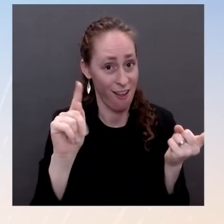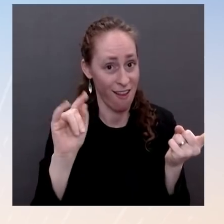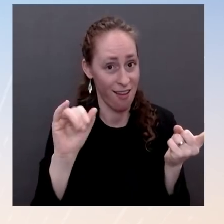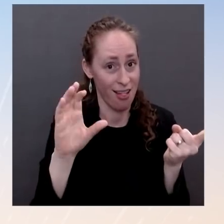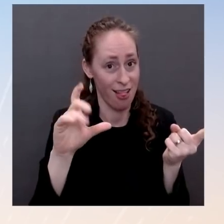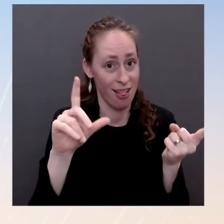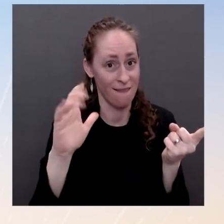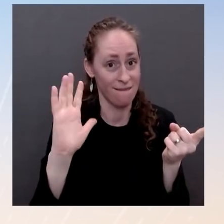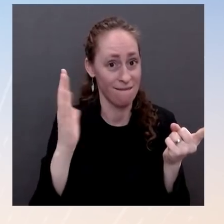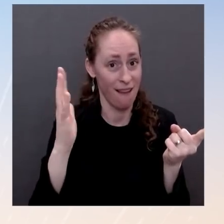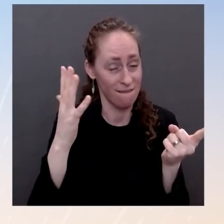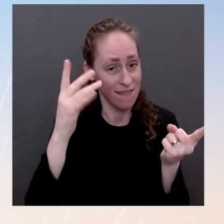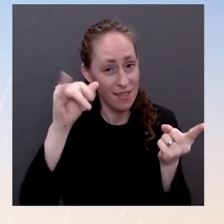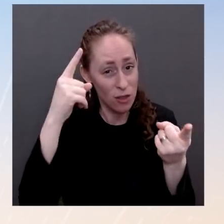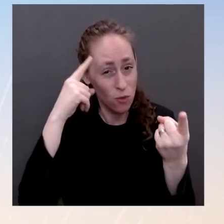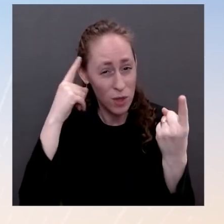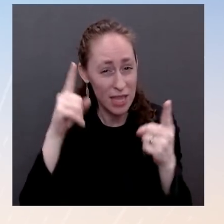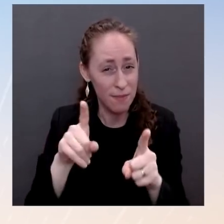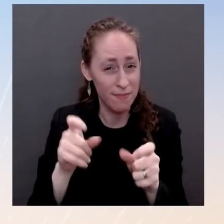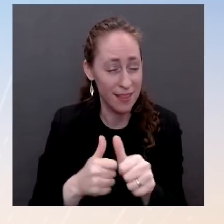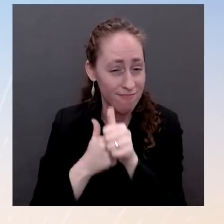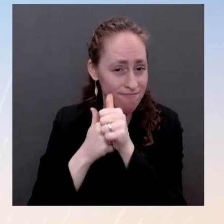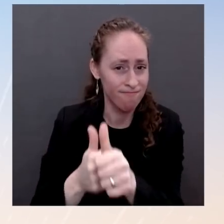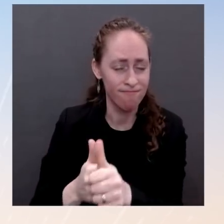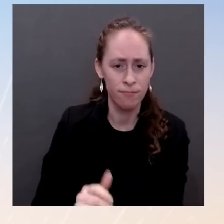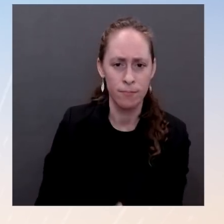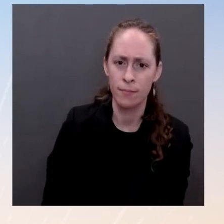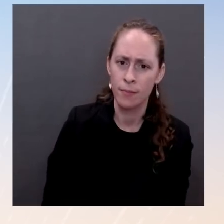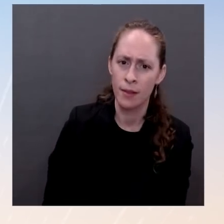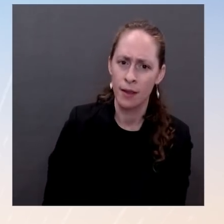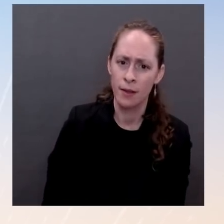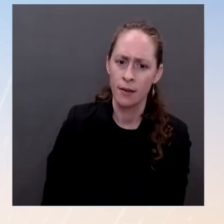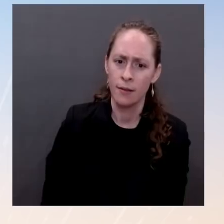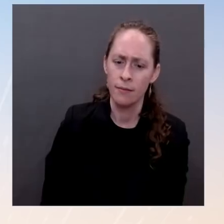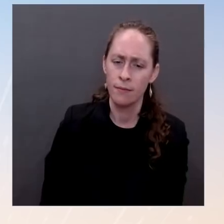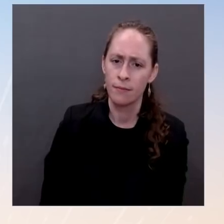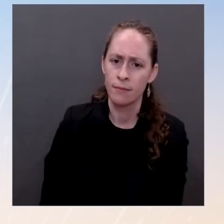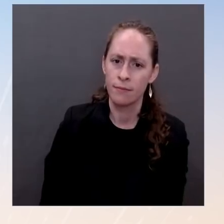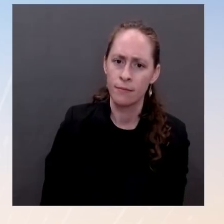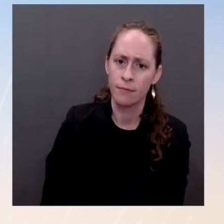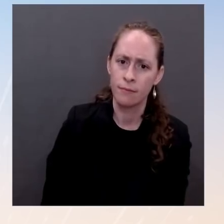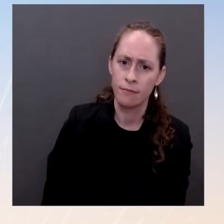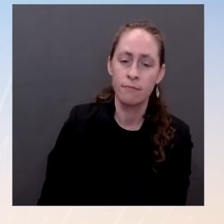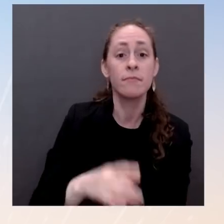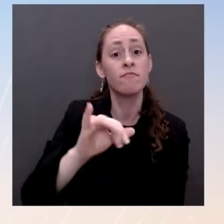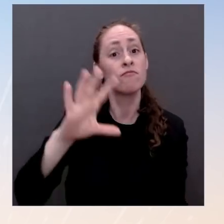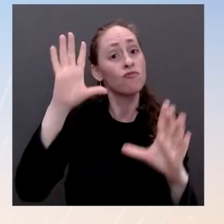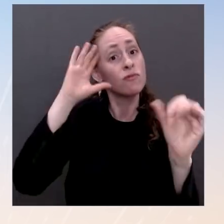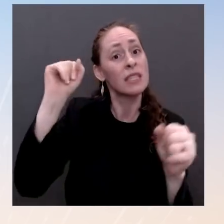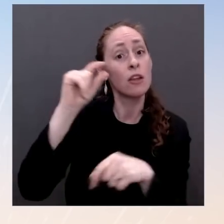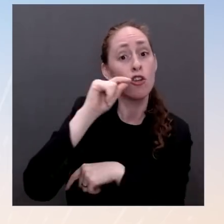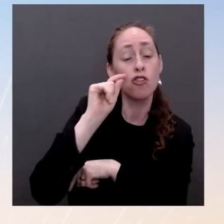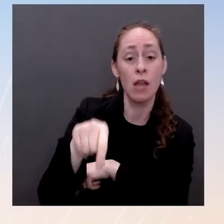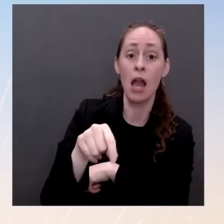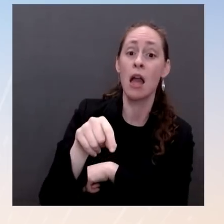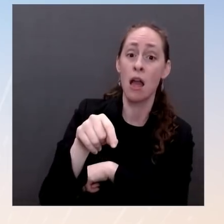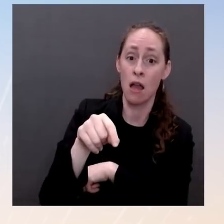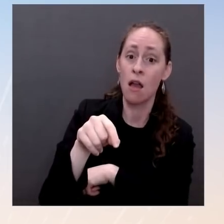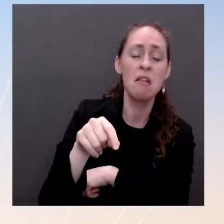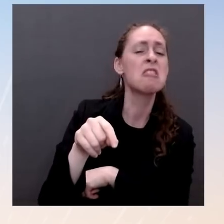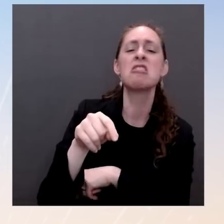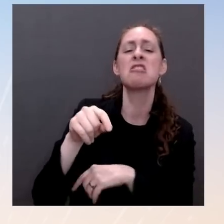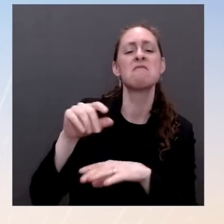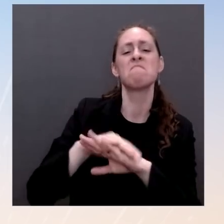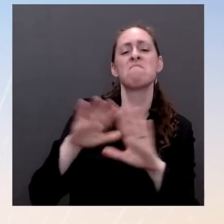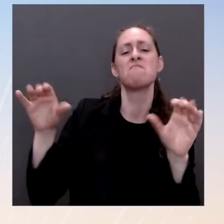to make that offer himself? Well, we have not raised that from the United States.